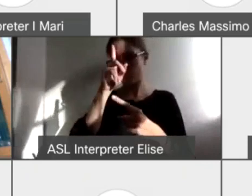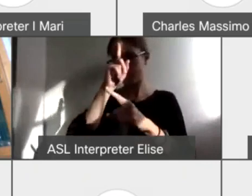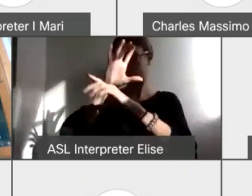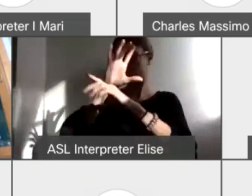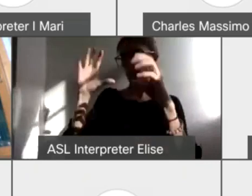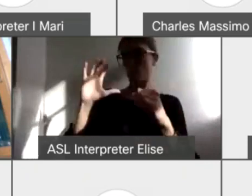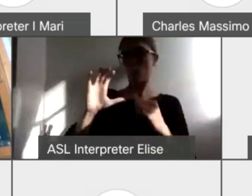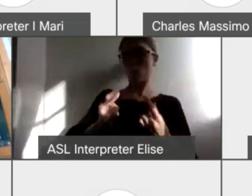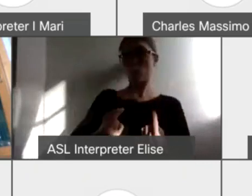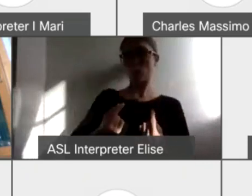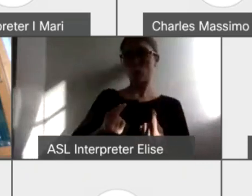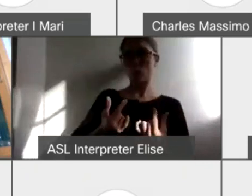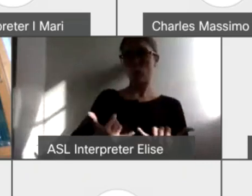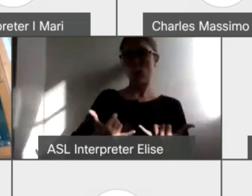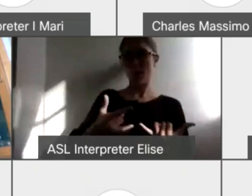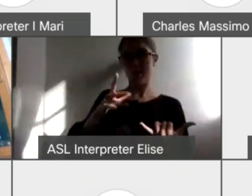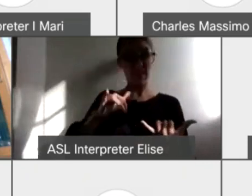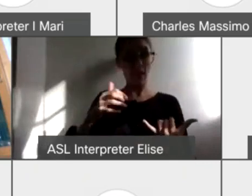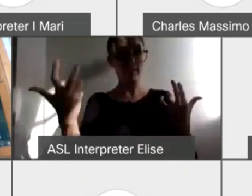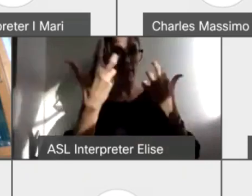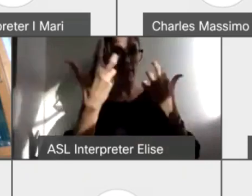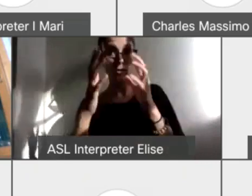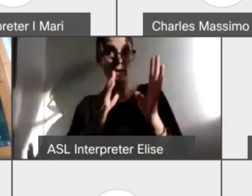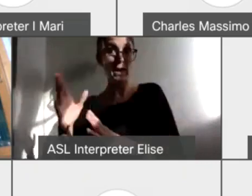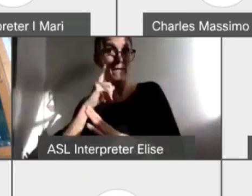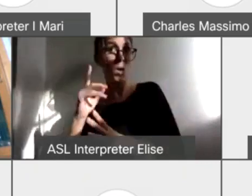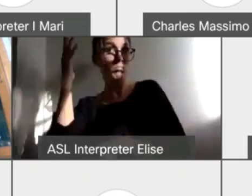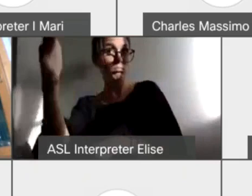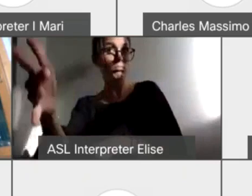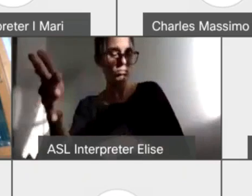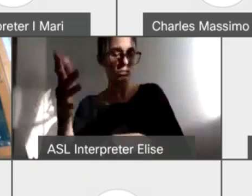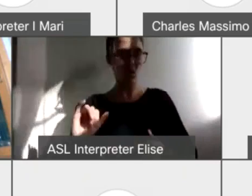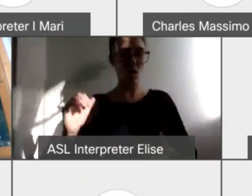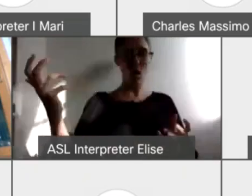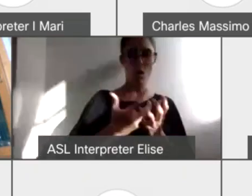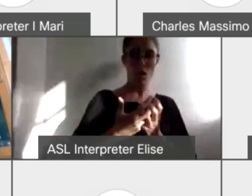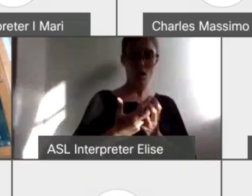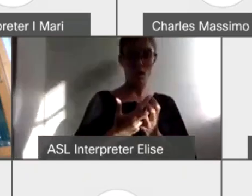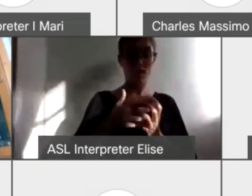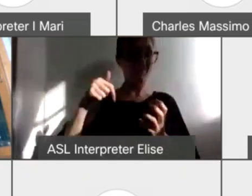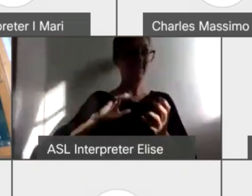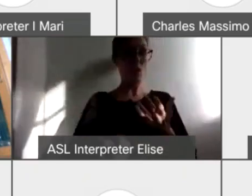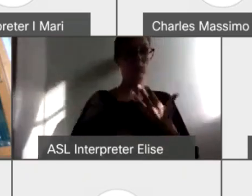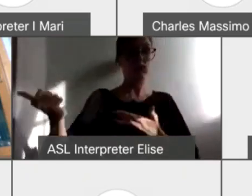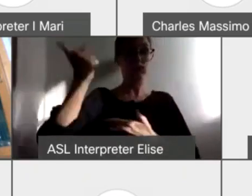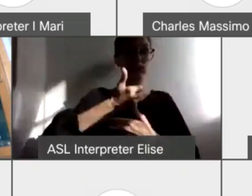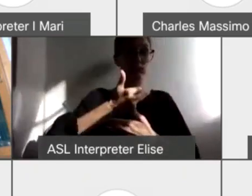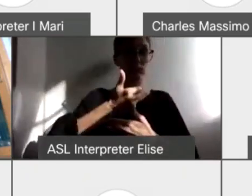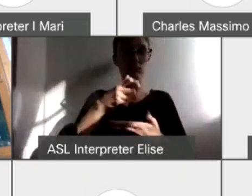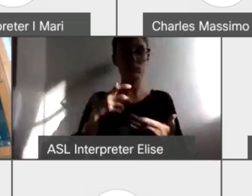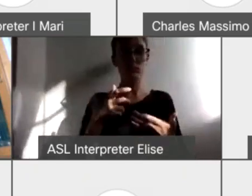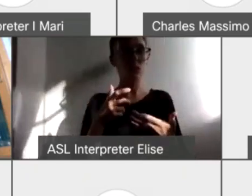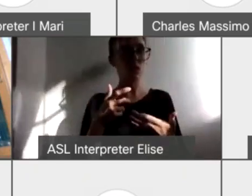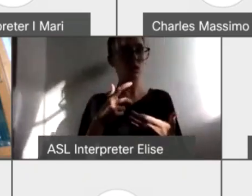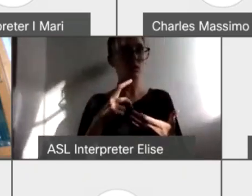line with the planning that we laid out? Is it in line with what we all agreed we wanted to do? Is this our number 1 priority, or is this our number 6